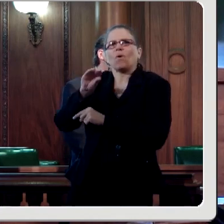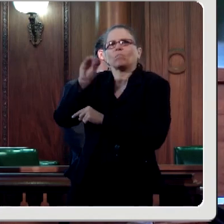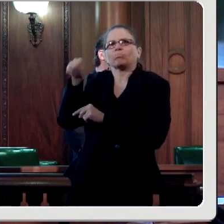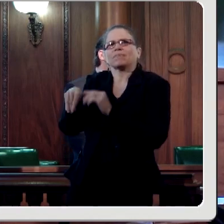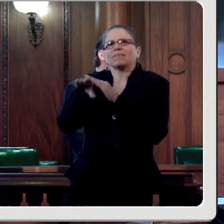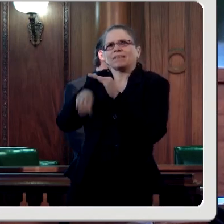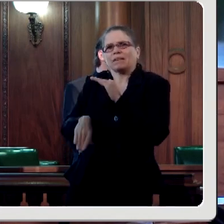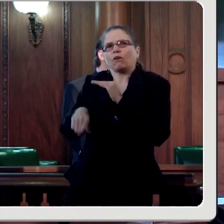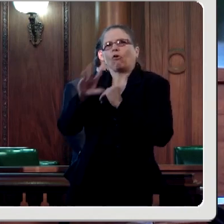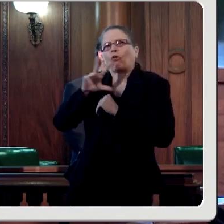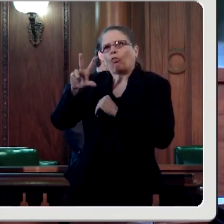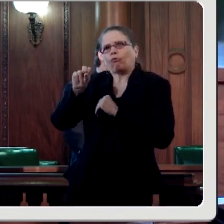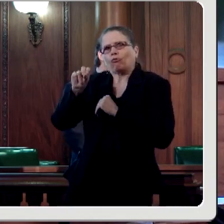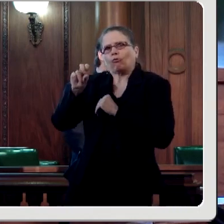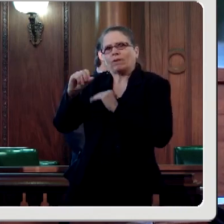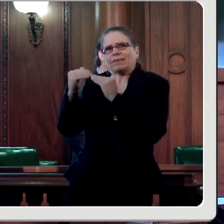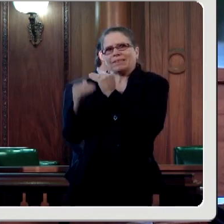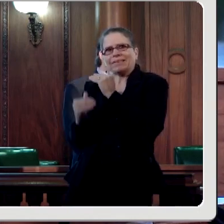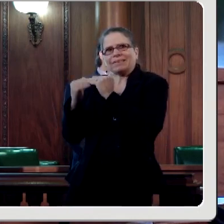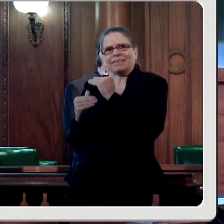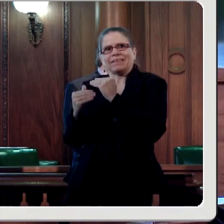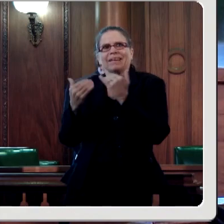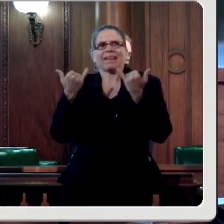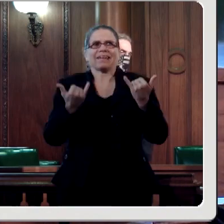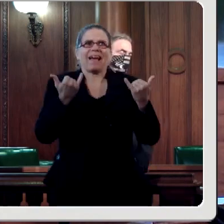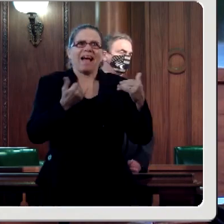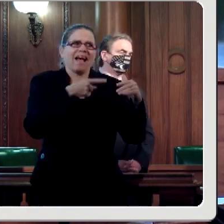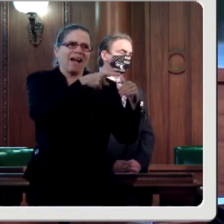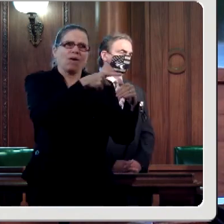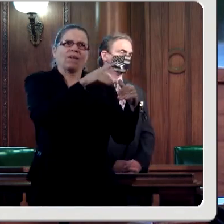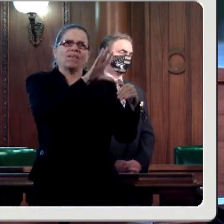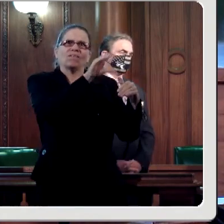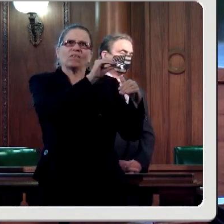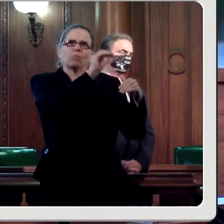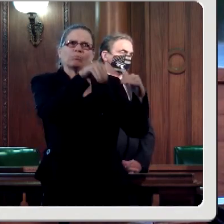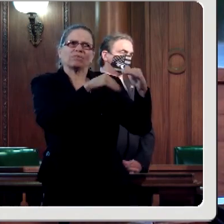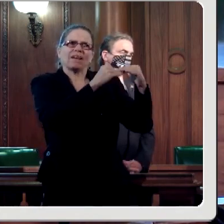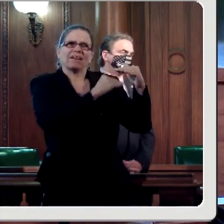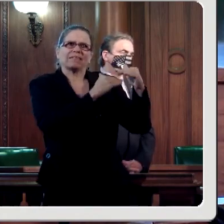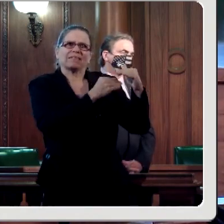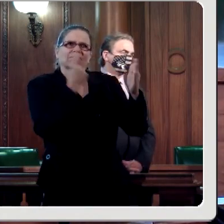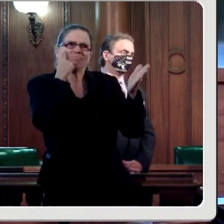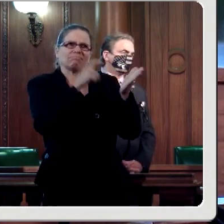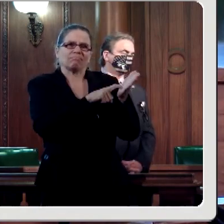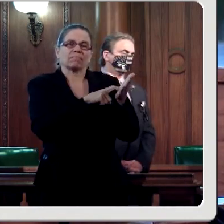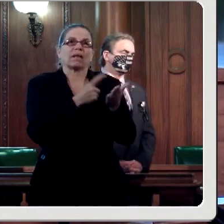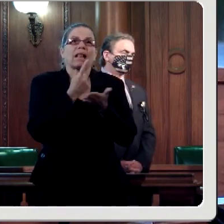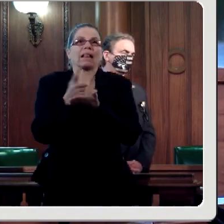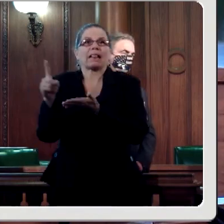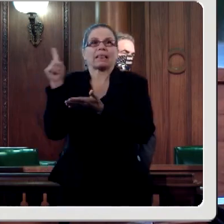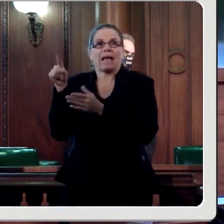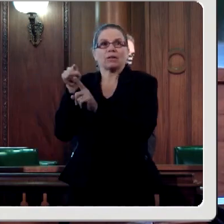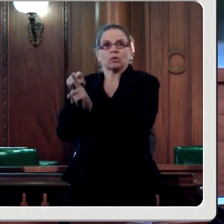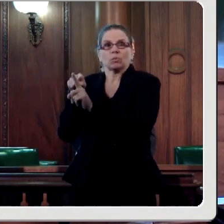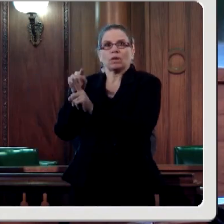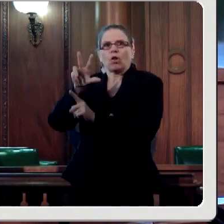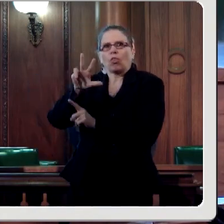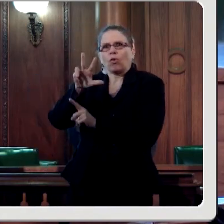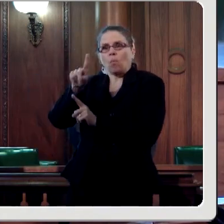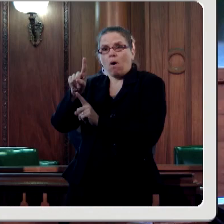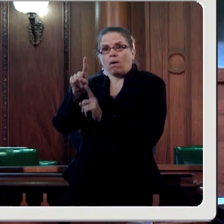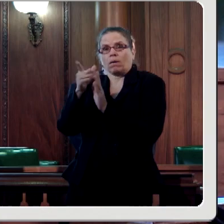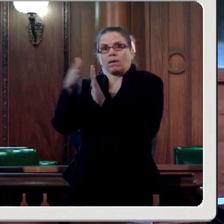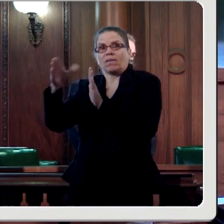is 50%. Last week, the 31 to 50-year-old was 28.6.